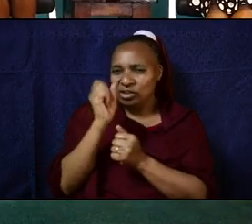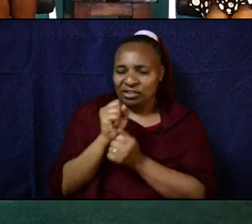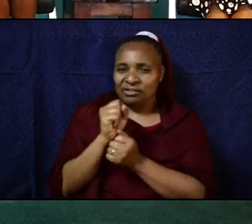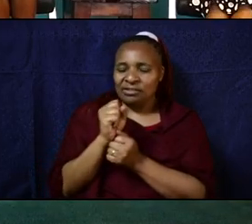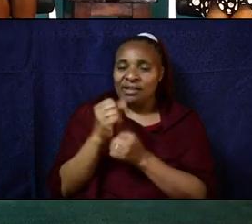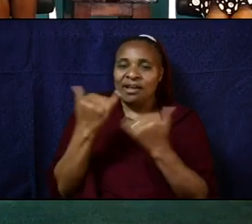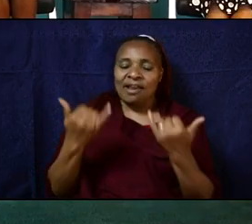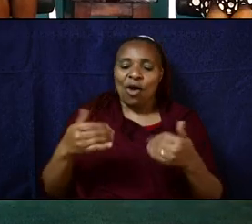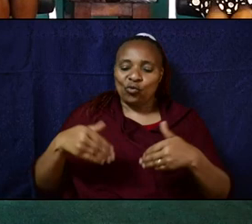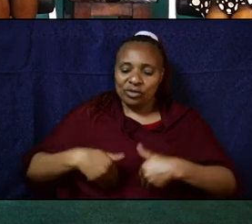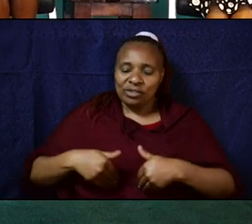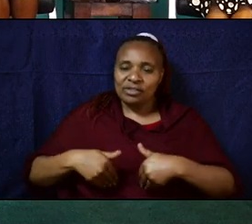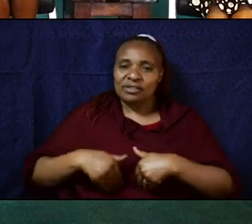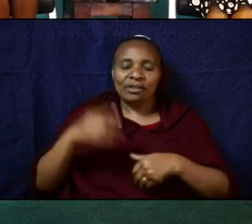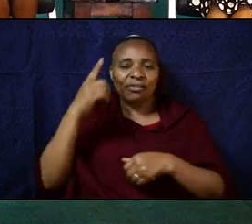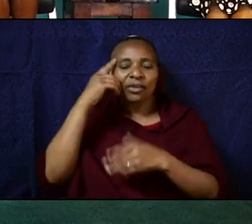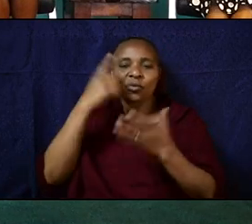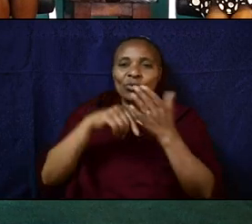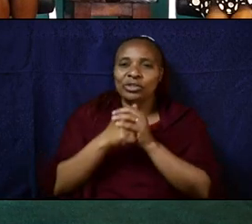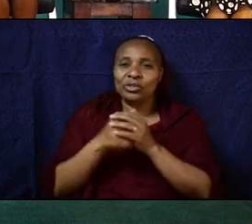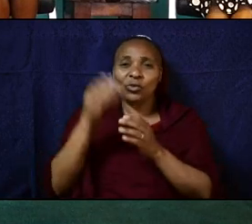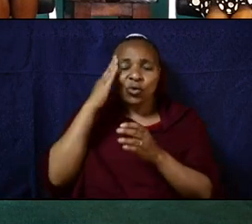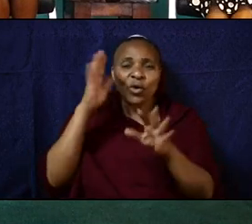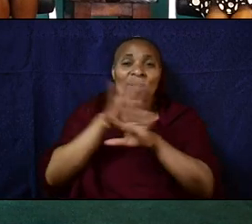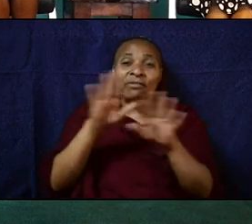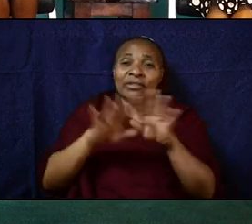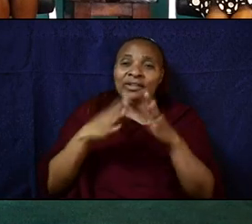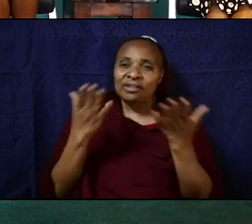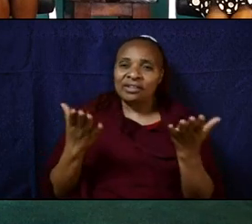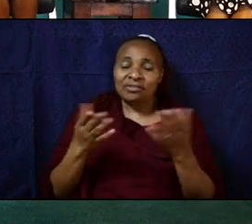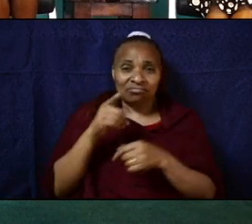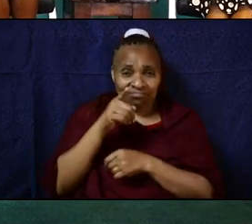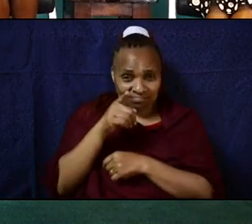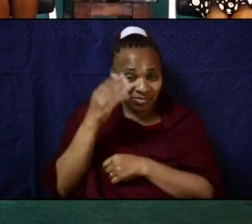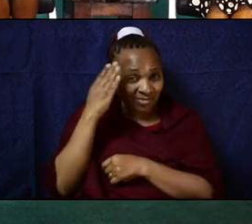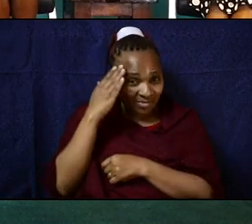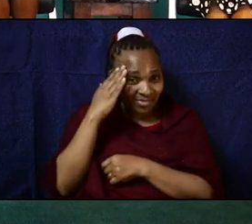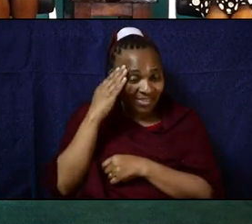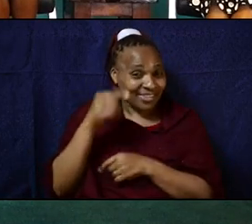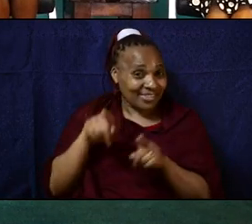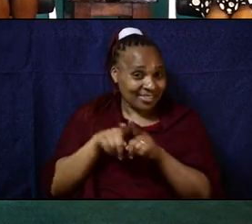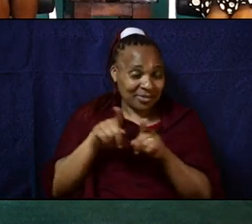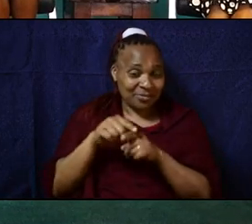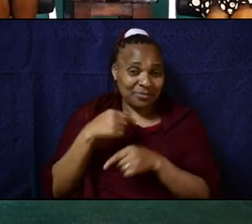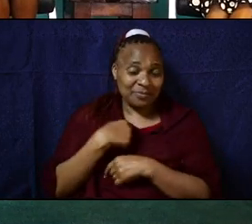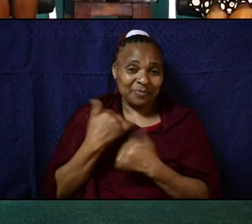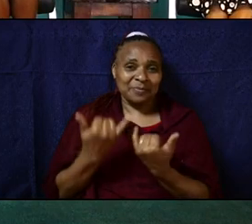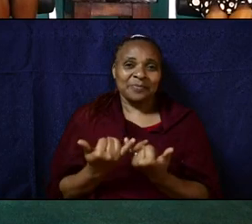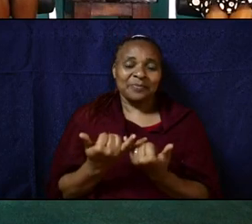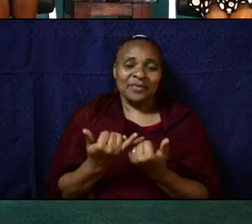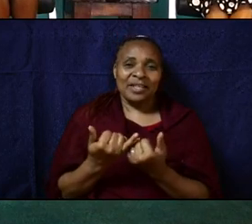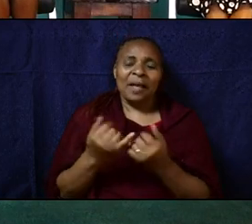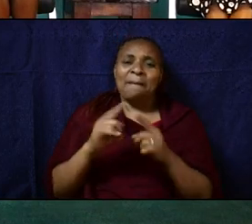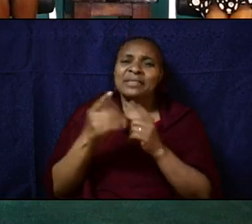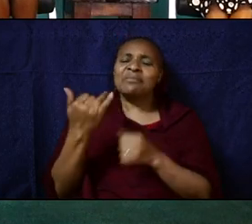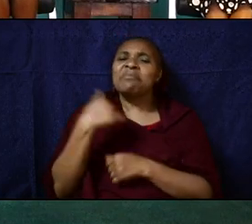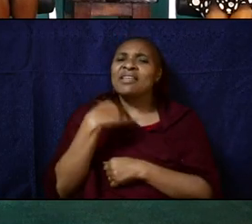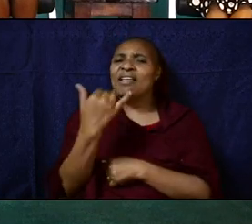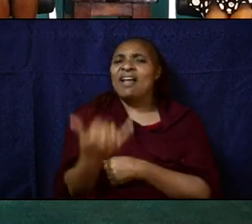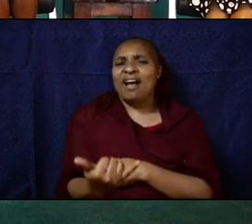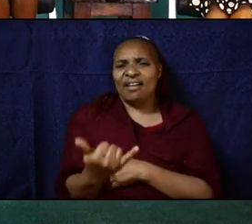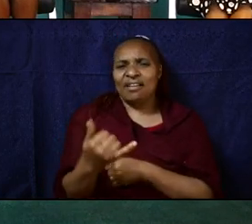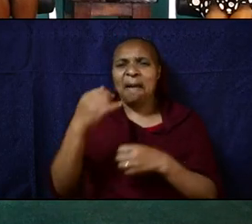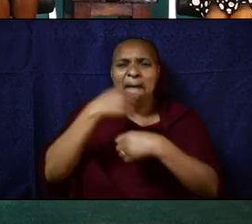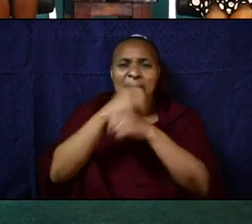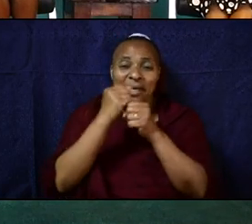teenagers, we tend to think that we know everything. Okay, I used to think, I'm not a teenager right now, but when I was younger, I would make